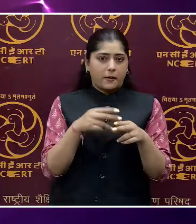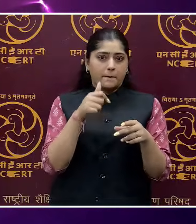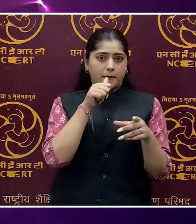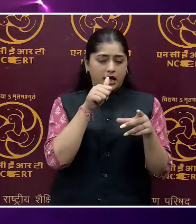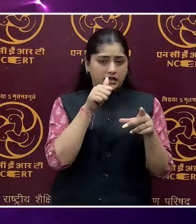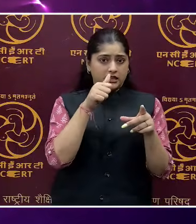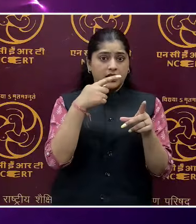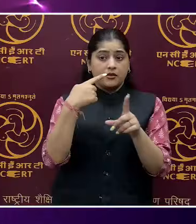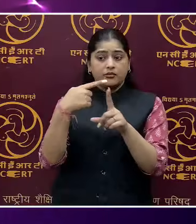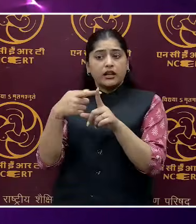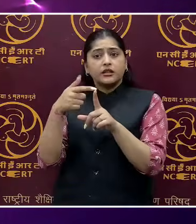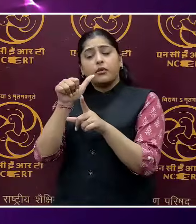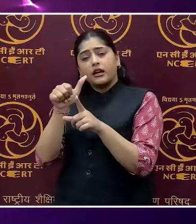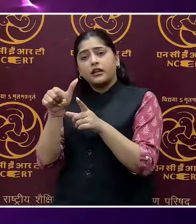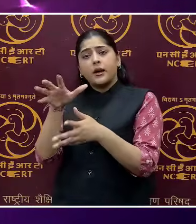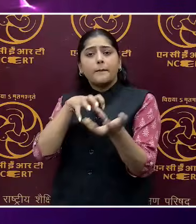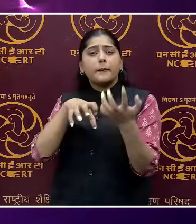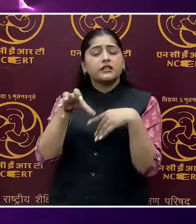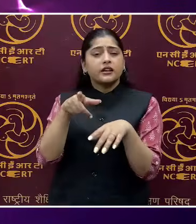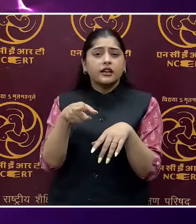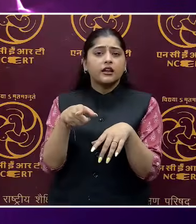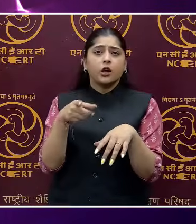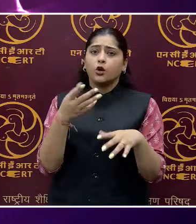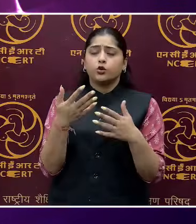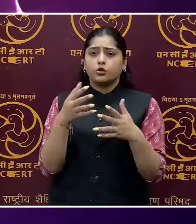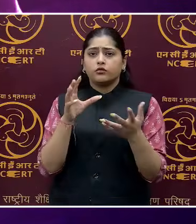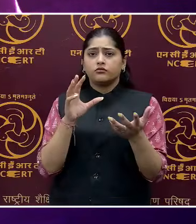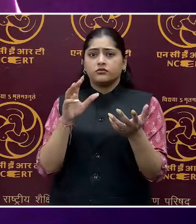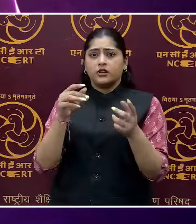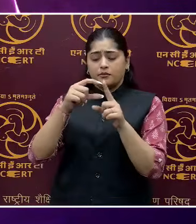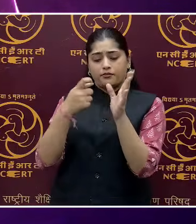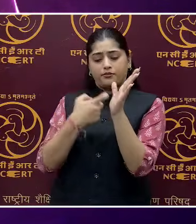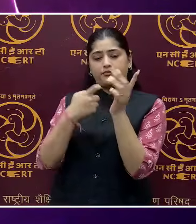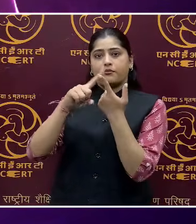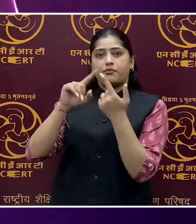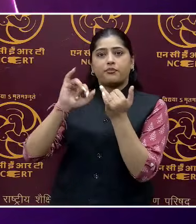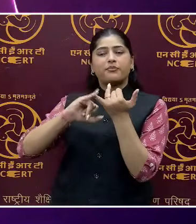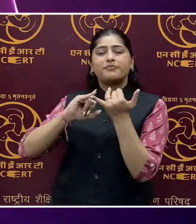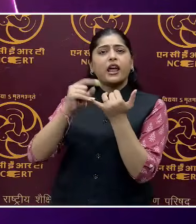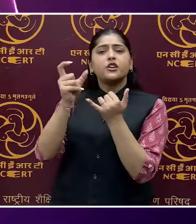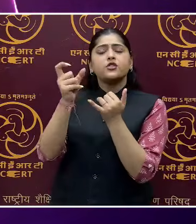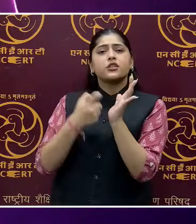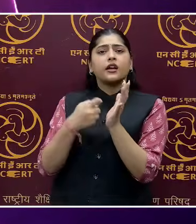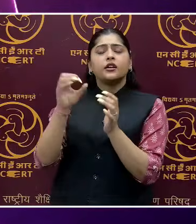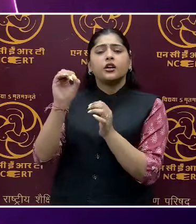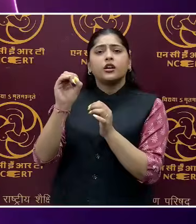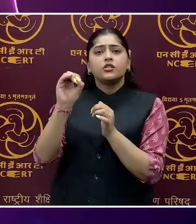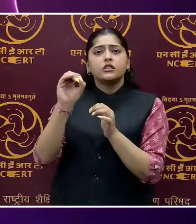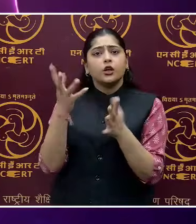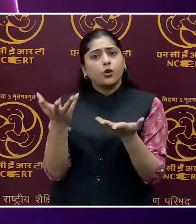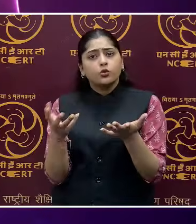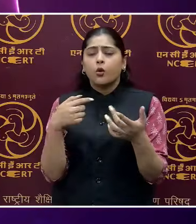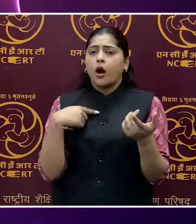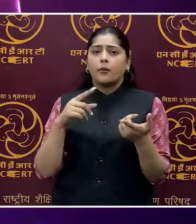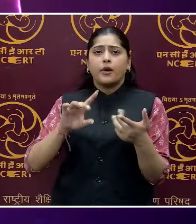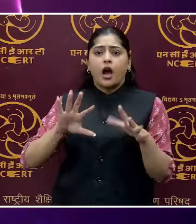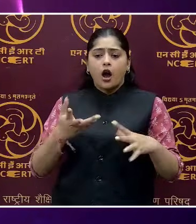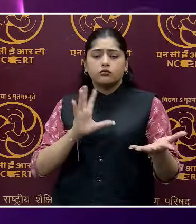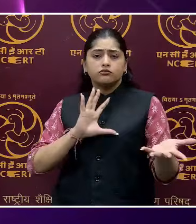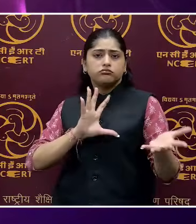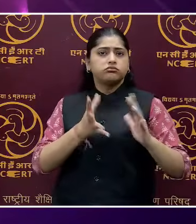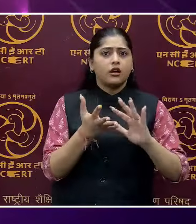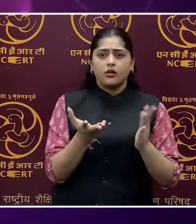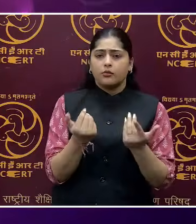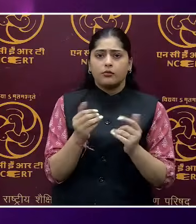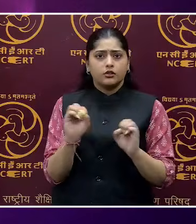to compress it, and it does not get decreases in the volume. So these are some examples which depicts this